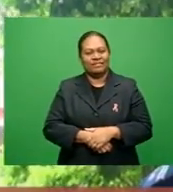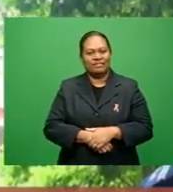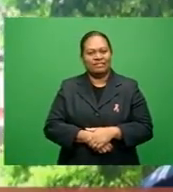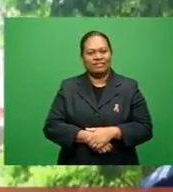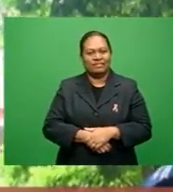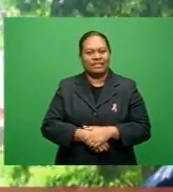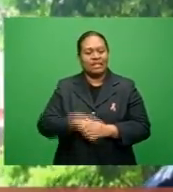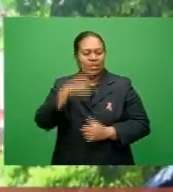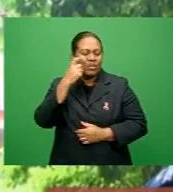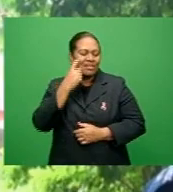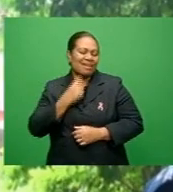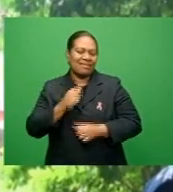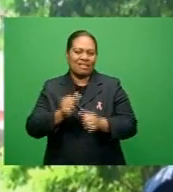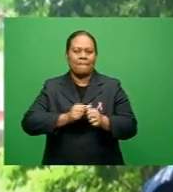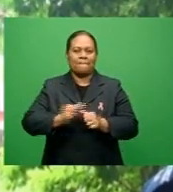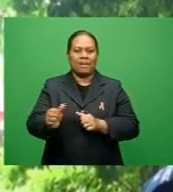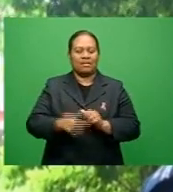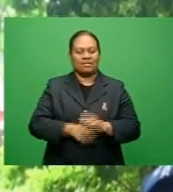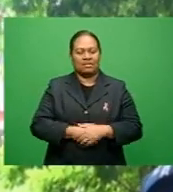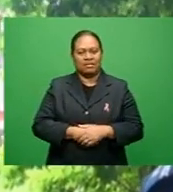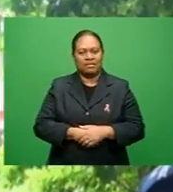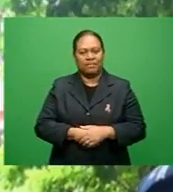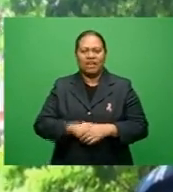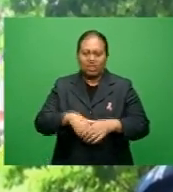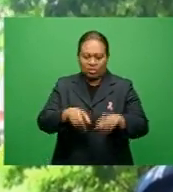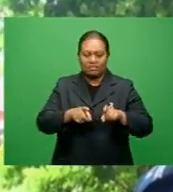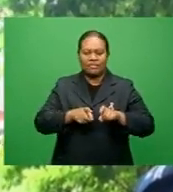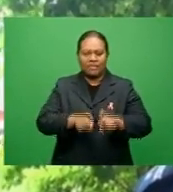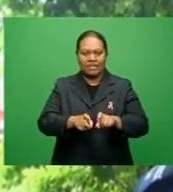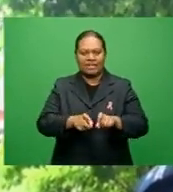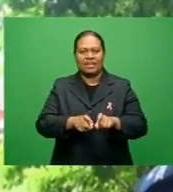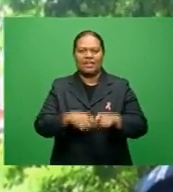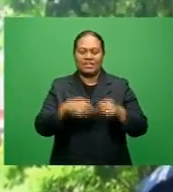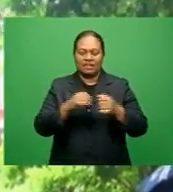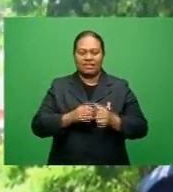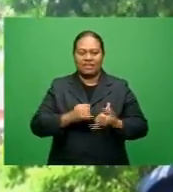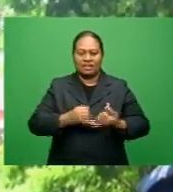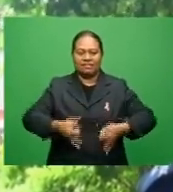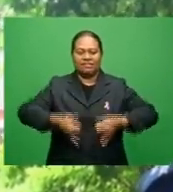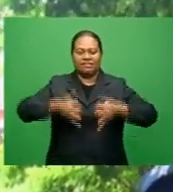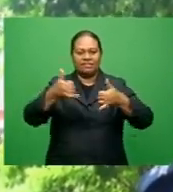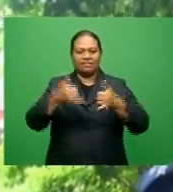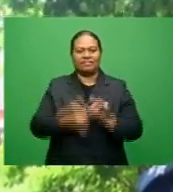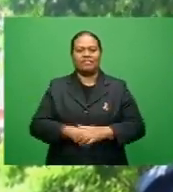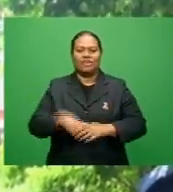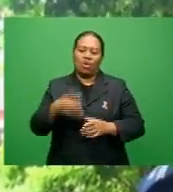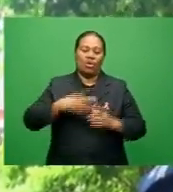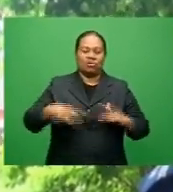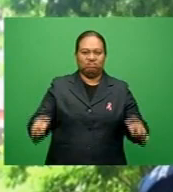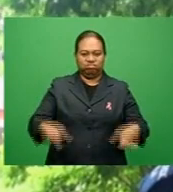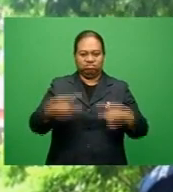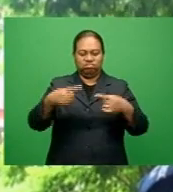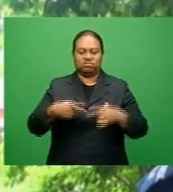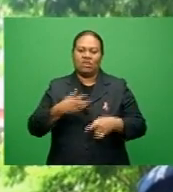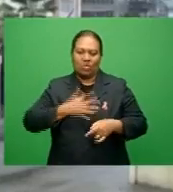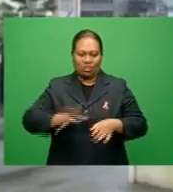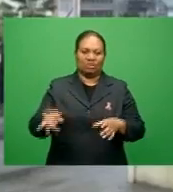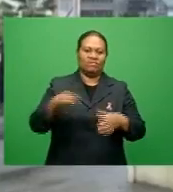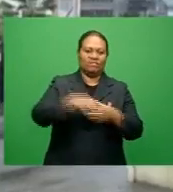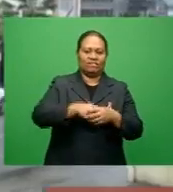They will try their best to avoid relegation and maintain the spot in the Skipper Cup. All teams will be fighting to maintain their place.